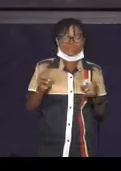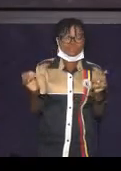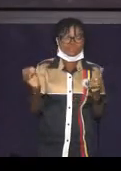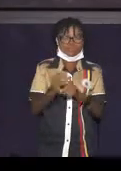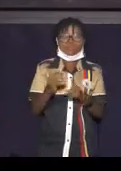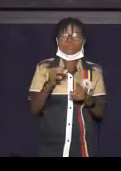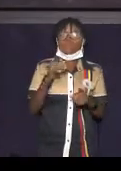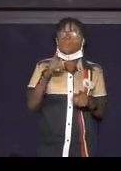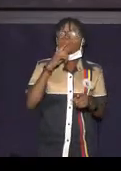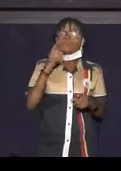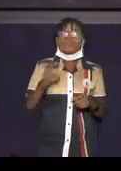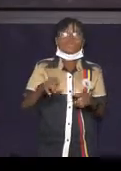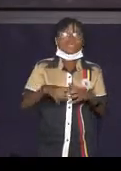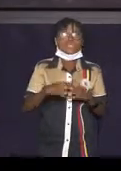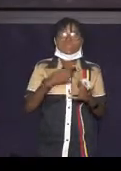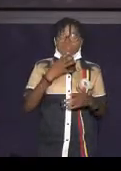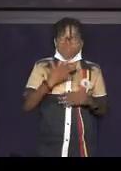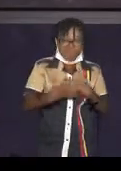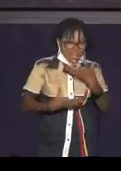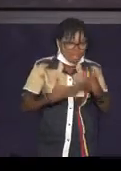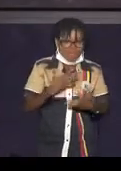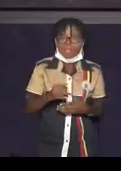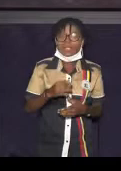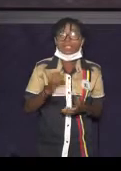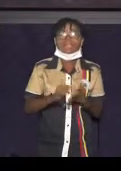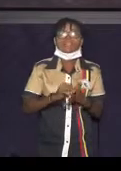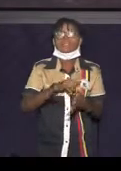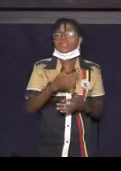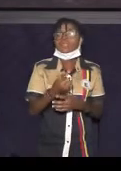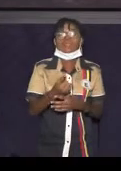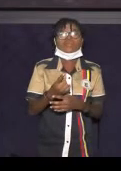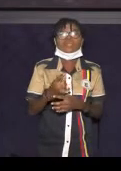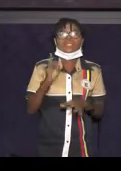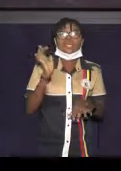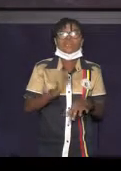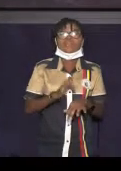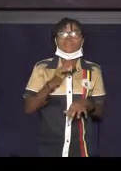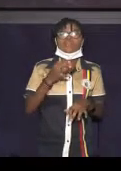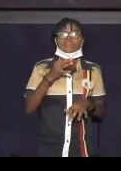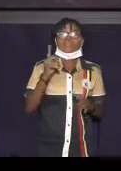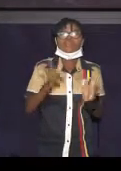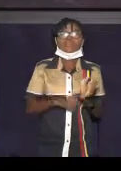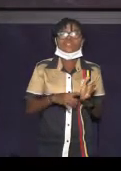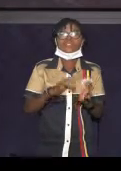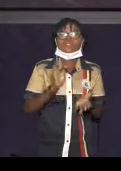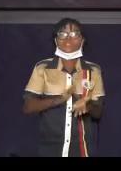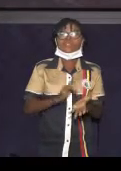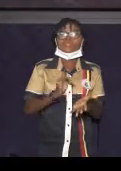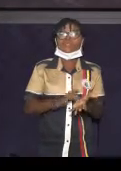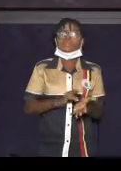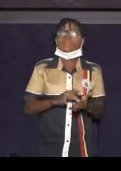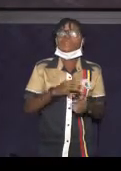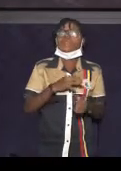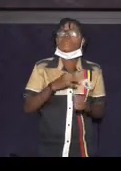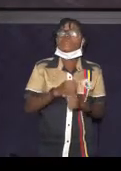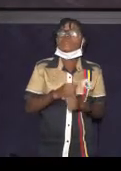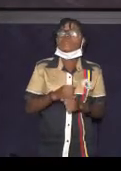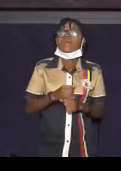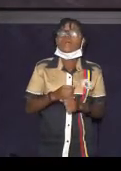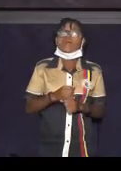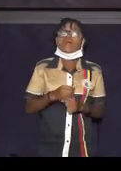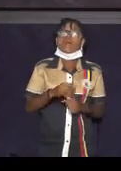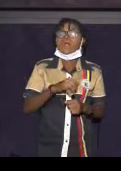sick as if to vomit. That's another effect of drug abuse on people. Lack